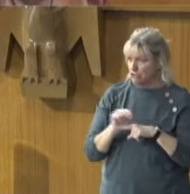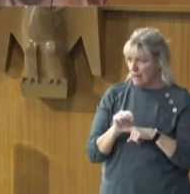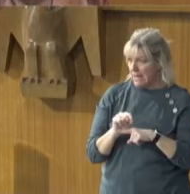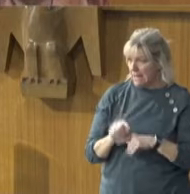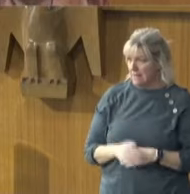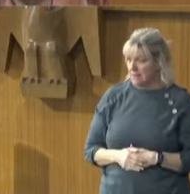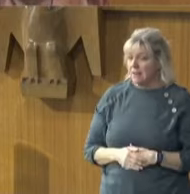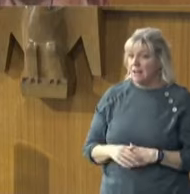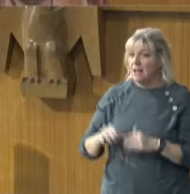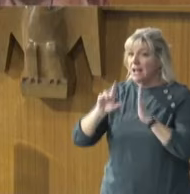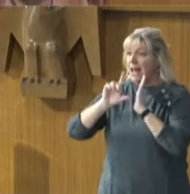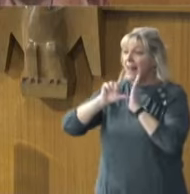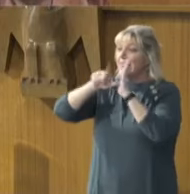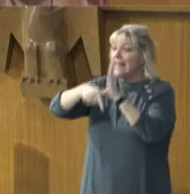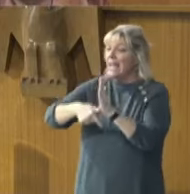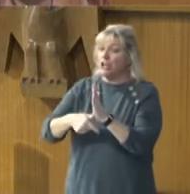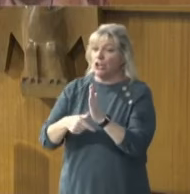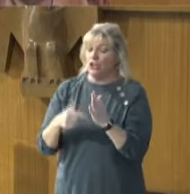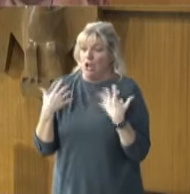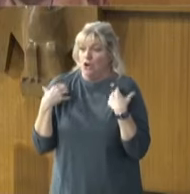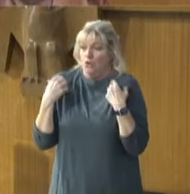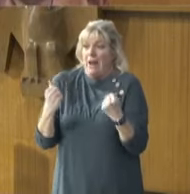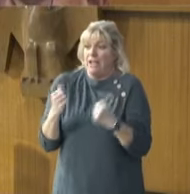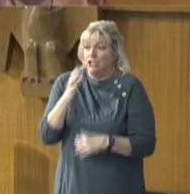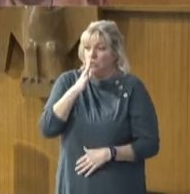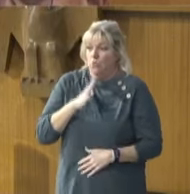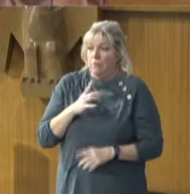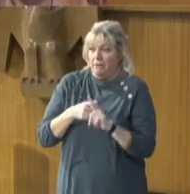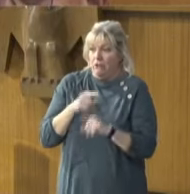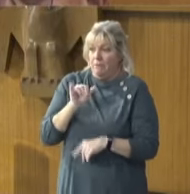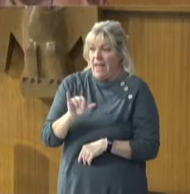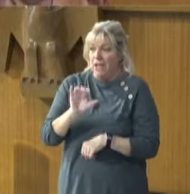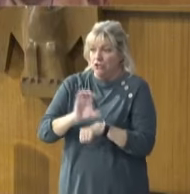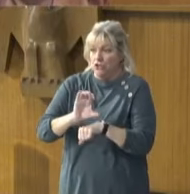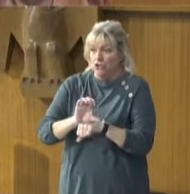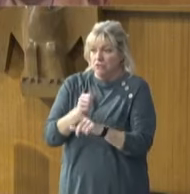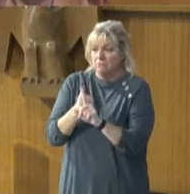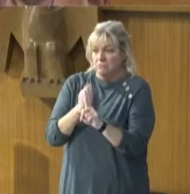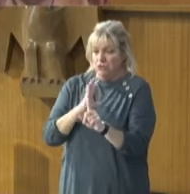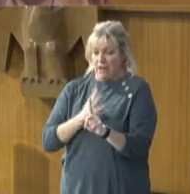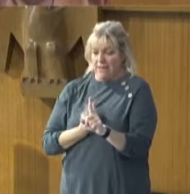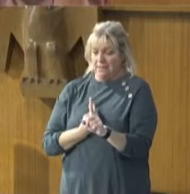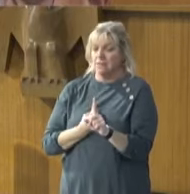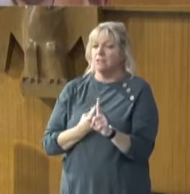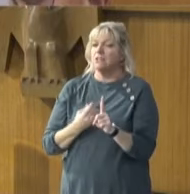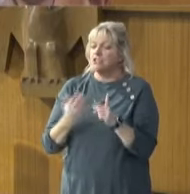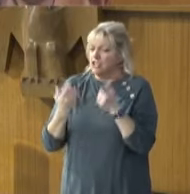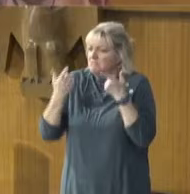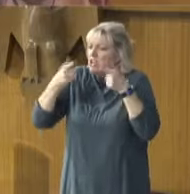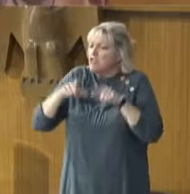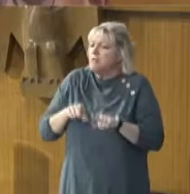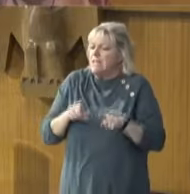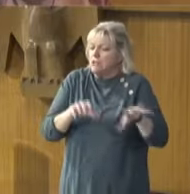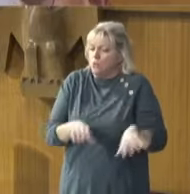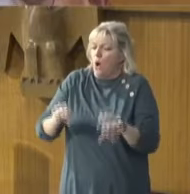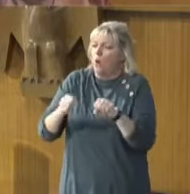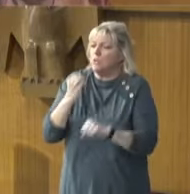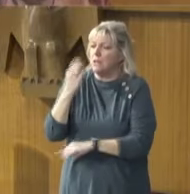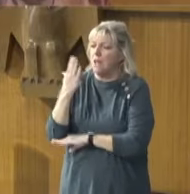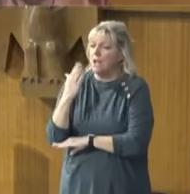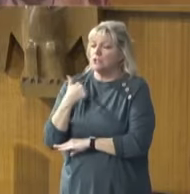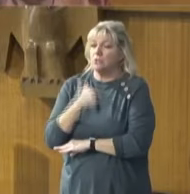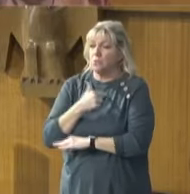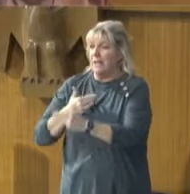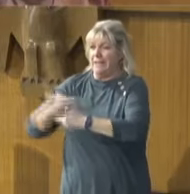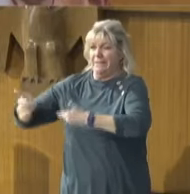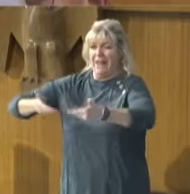incredibly courageous transgender woman at that church in Lincoln agreed to convene a lunch where we invited all the pastors of the